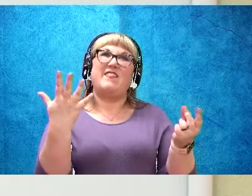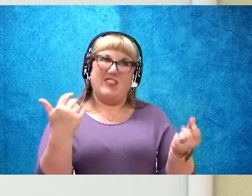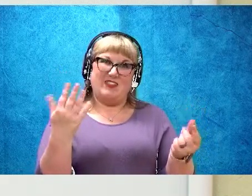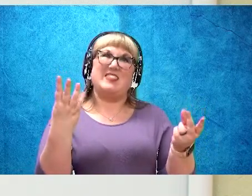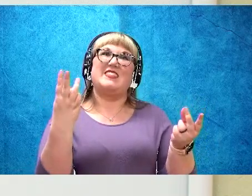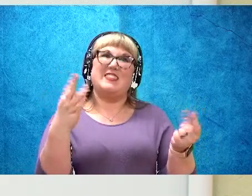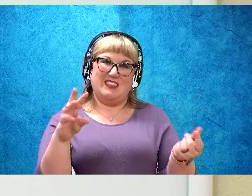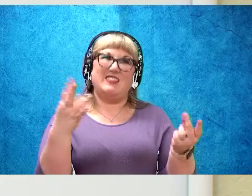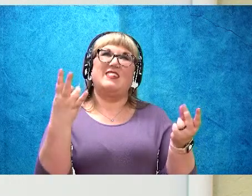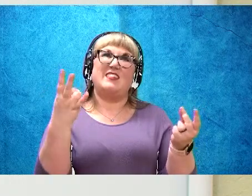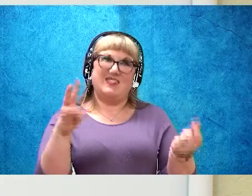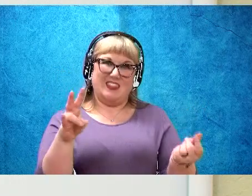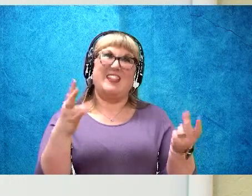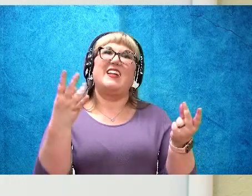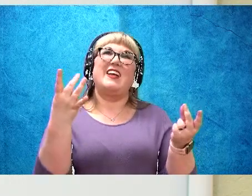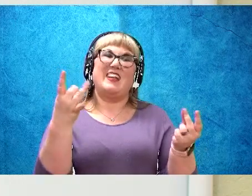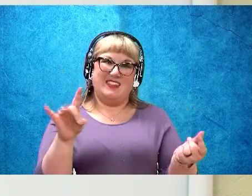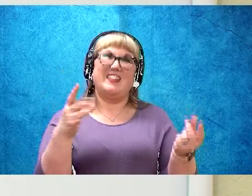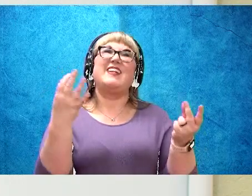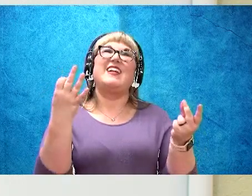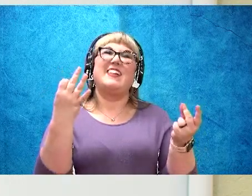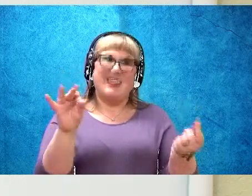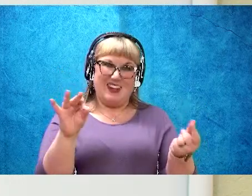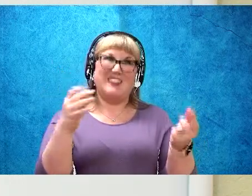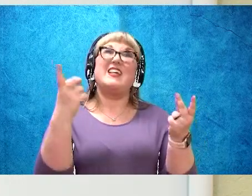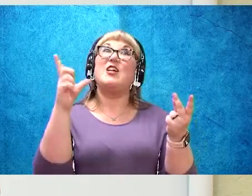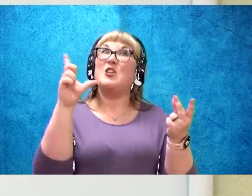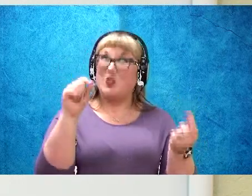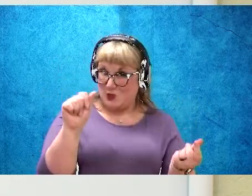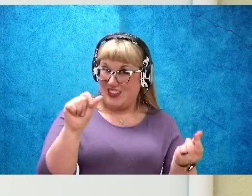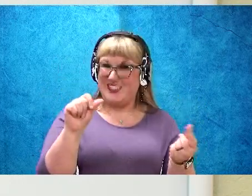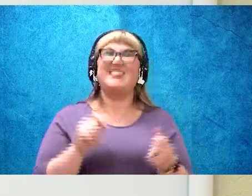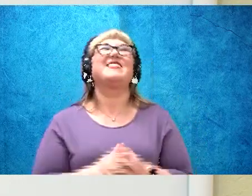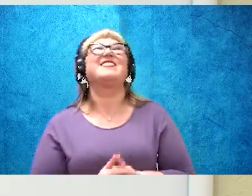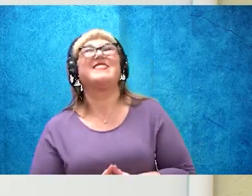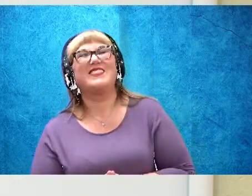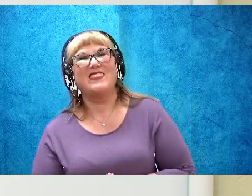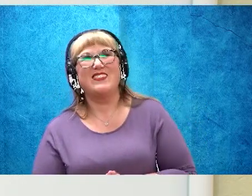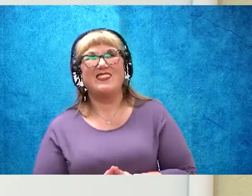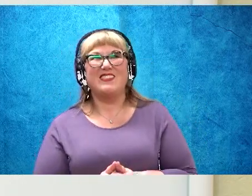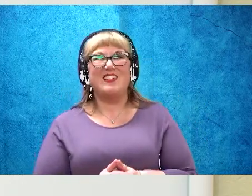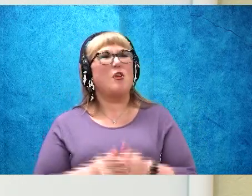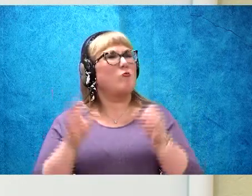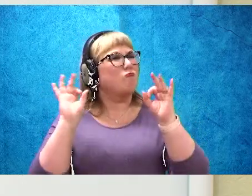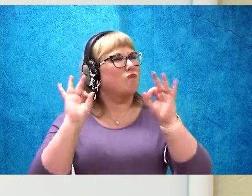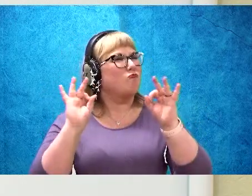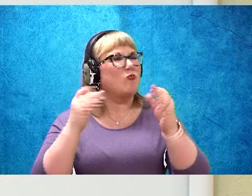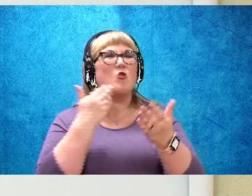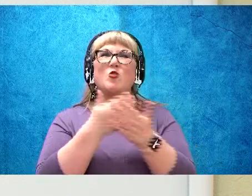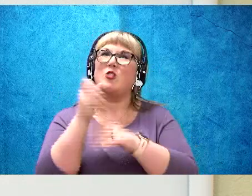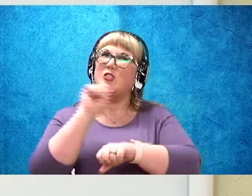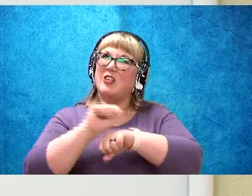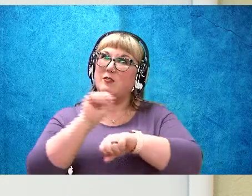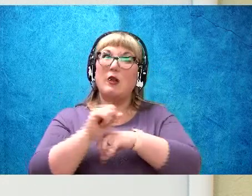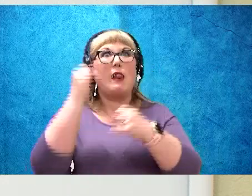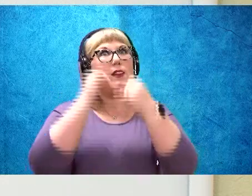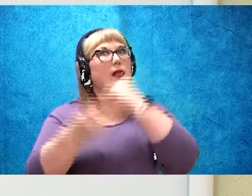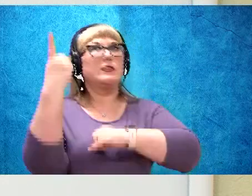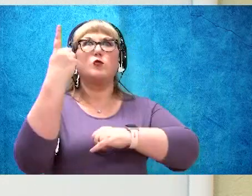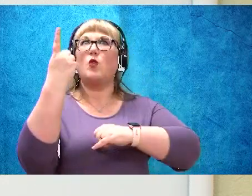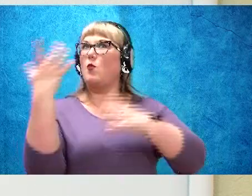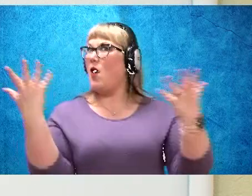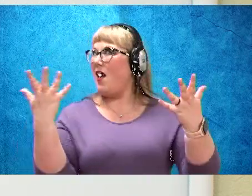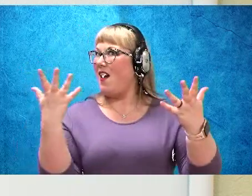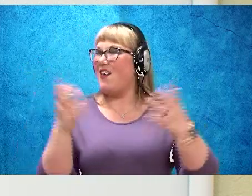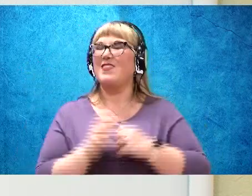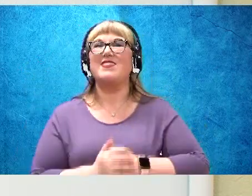15, 16, 17, 18, 19, 20. Excellent job. All right, the last one we're going to do